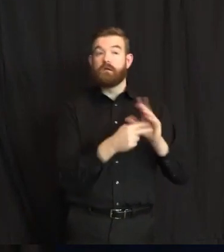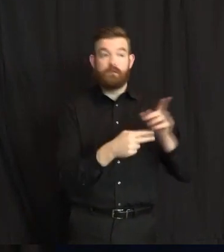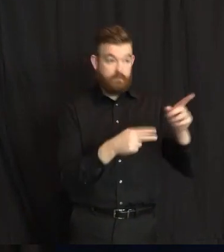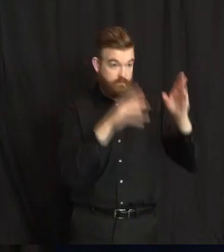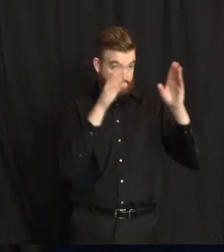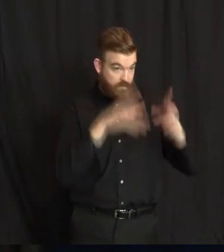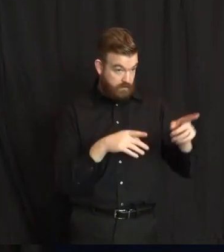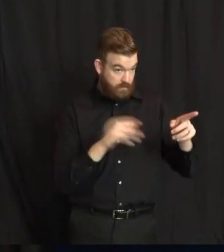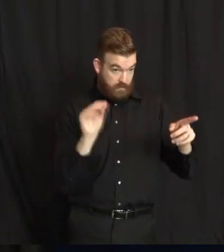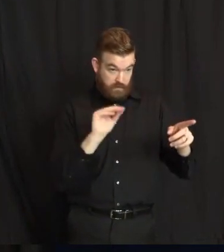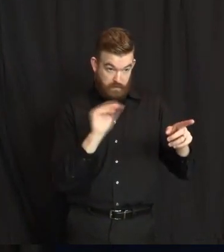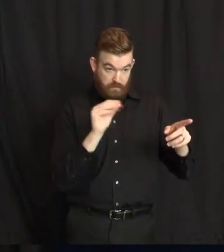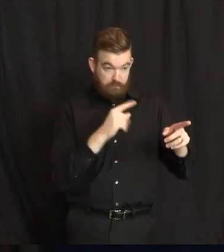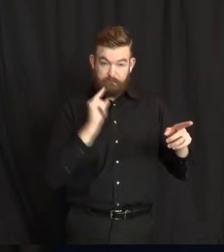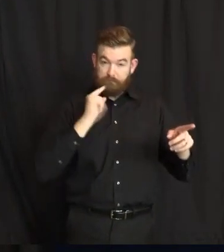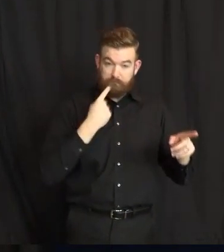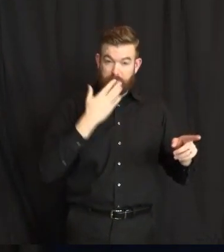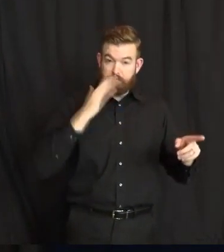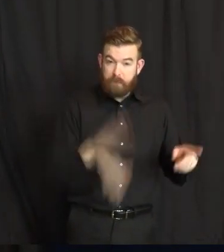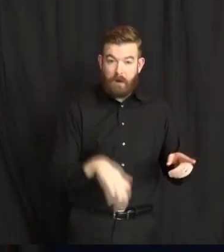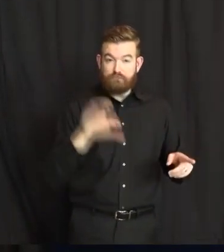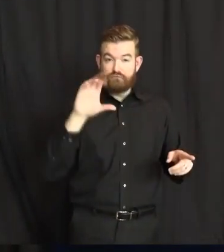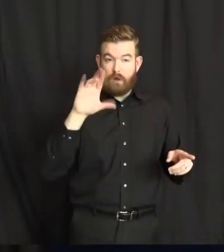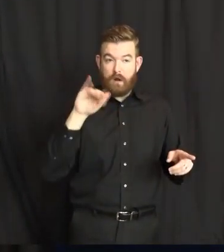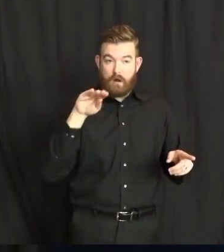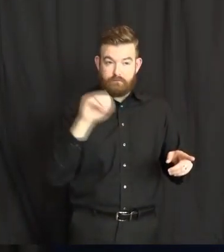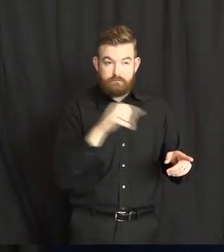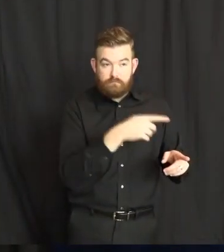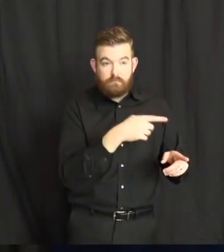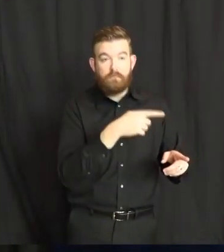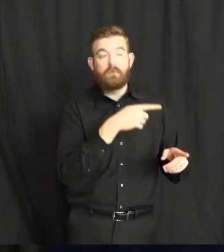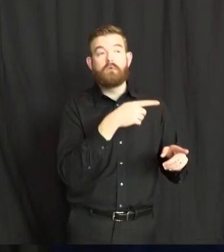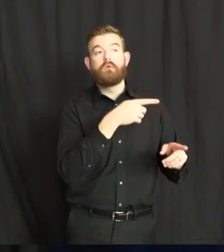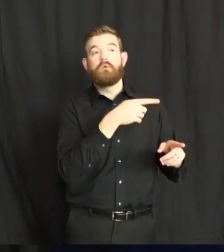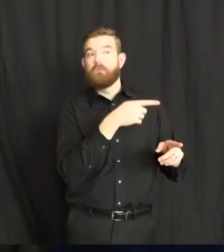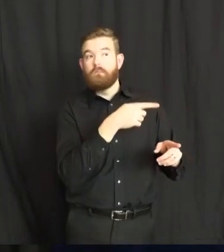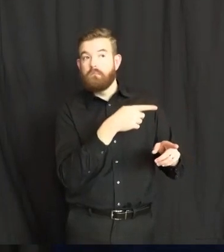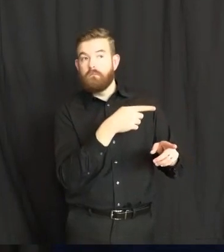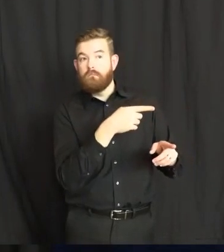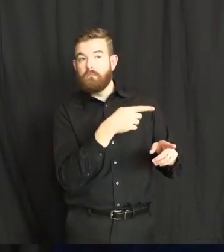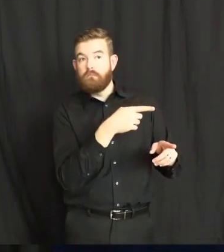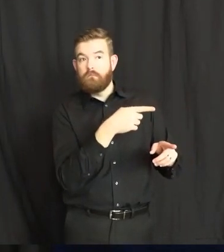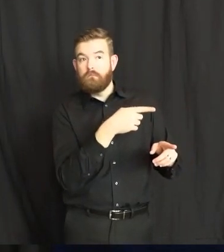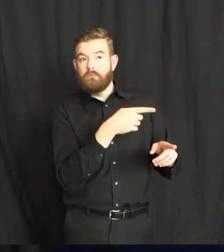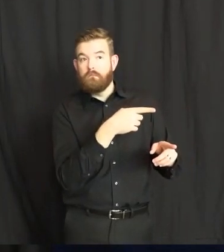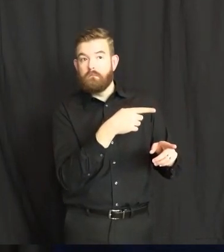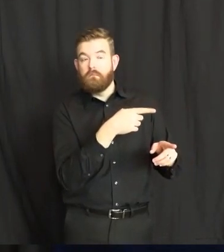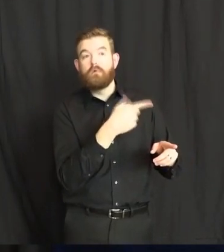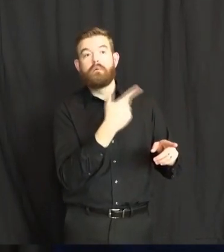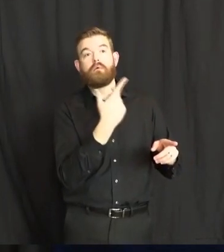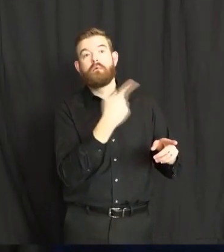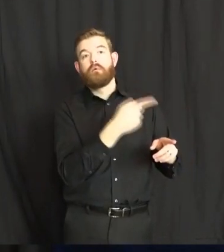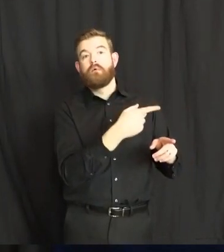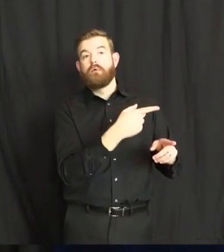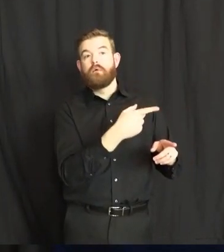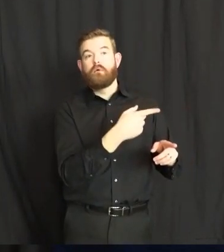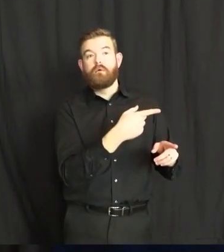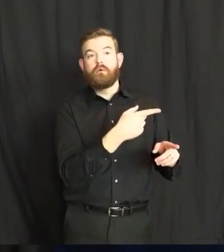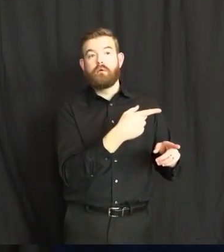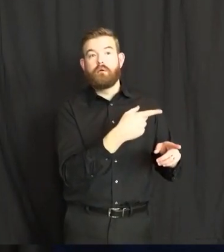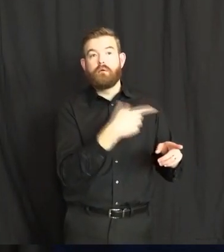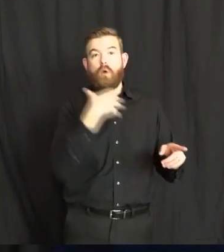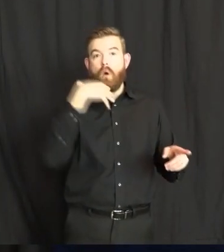that's very important. This is not for individuals that have committed a serious offense. It is our belief that the home confinement would